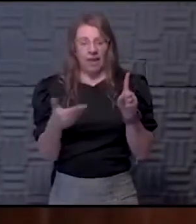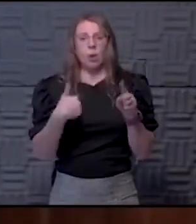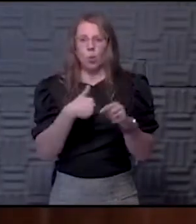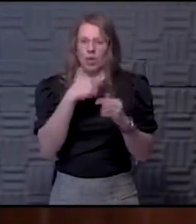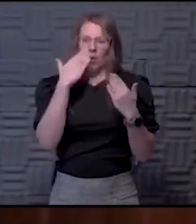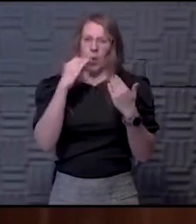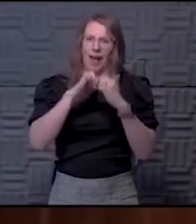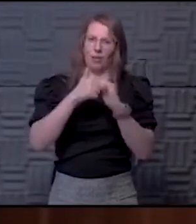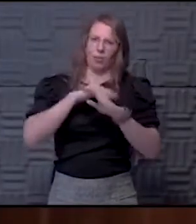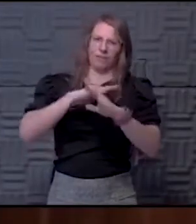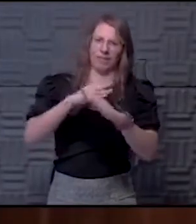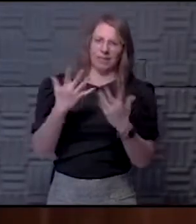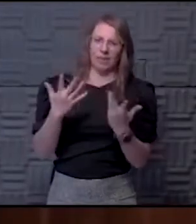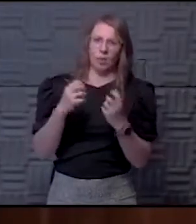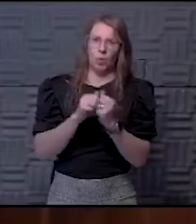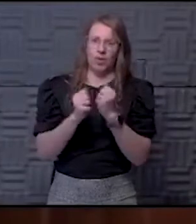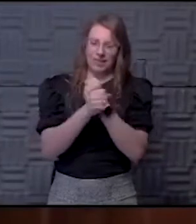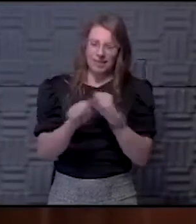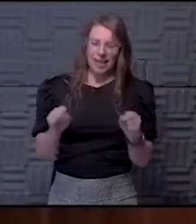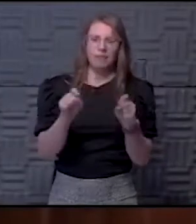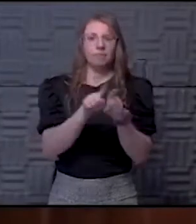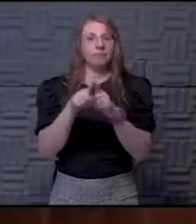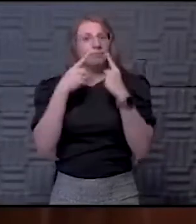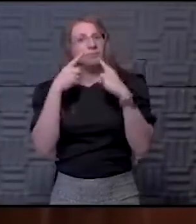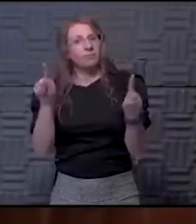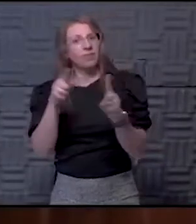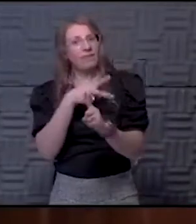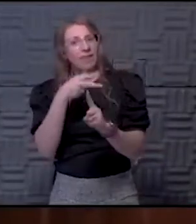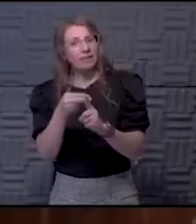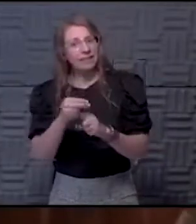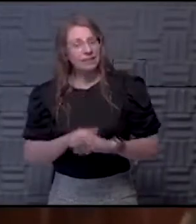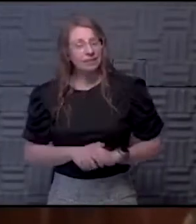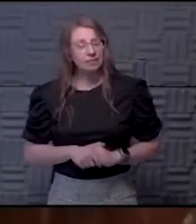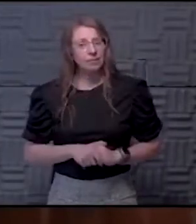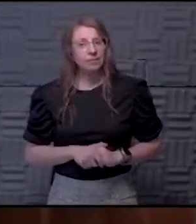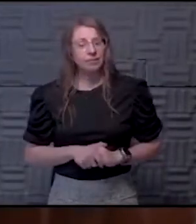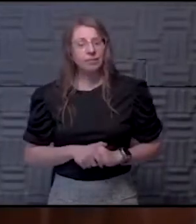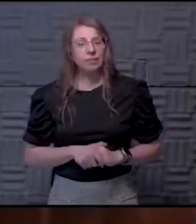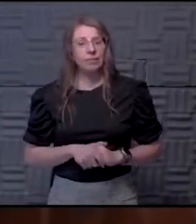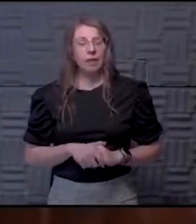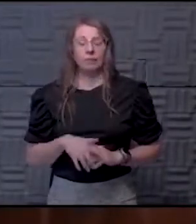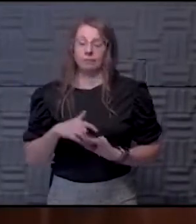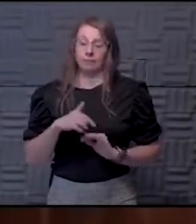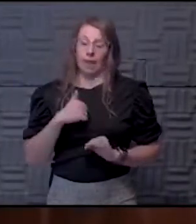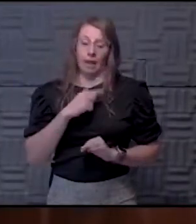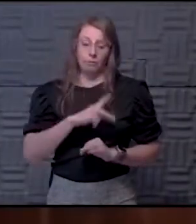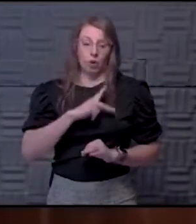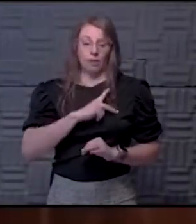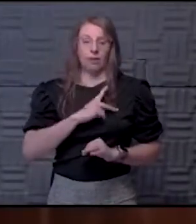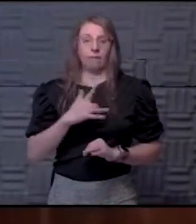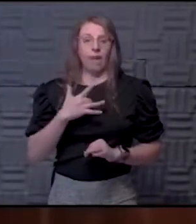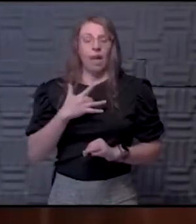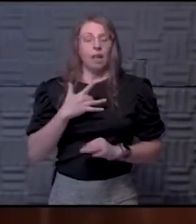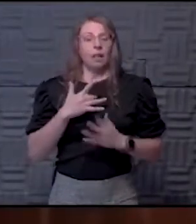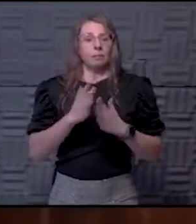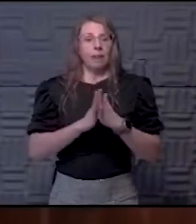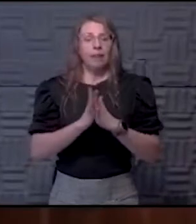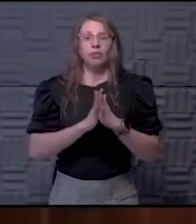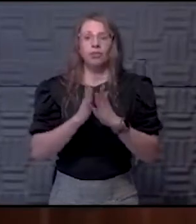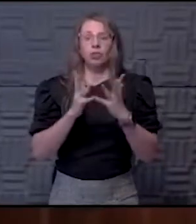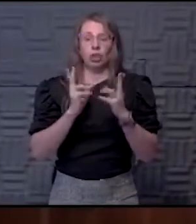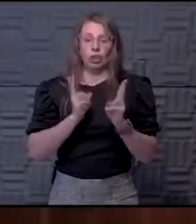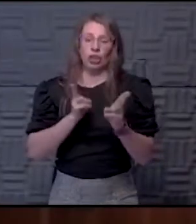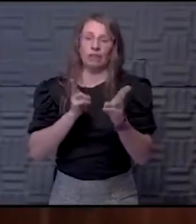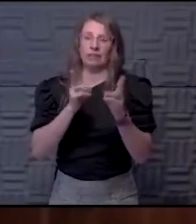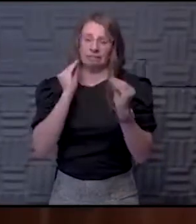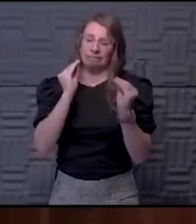how to prevent with a safe and effective vaccine. So, I personally feel a passion and urgency